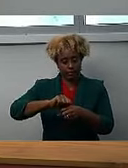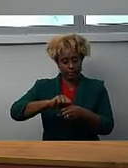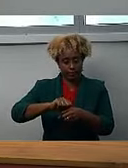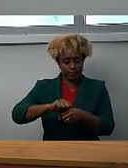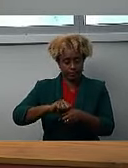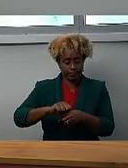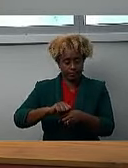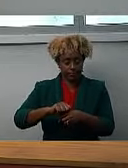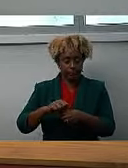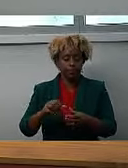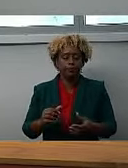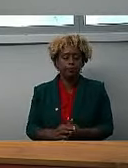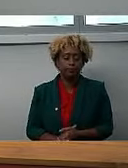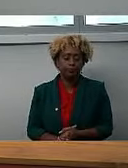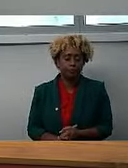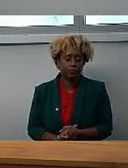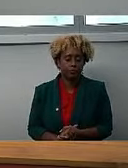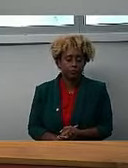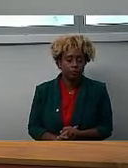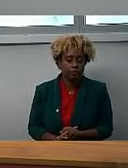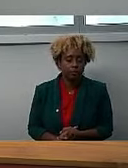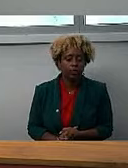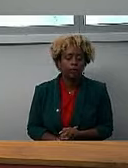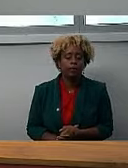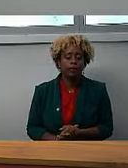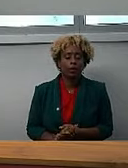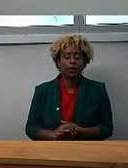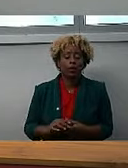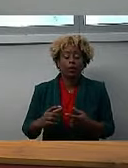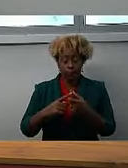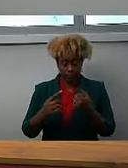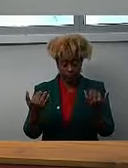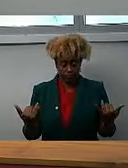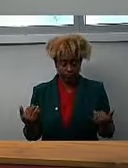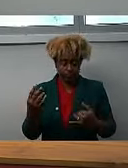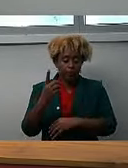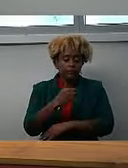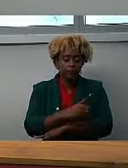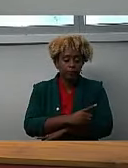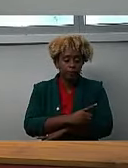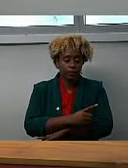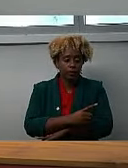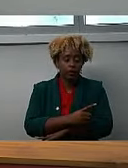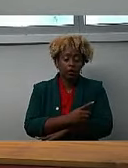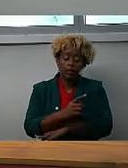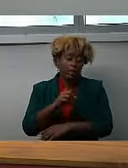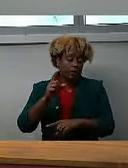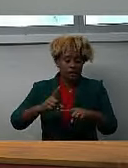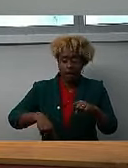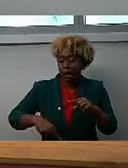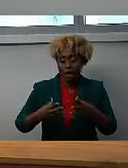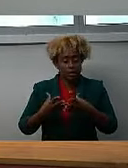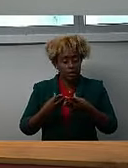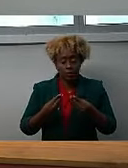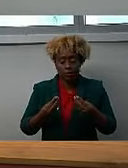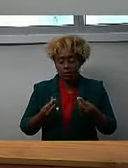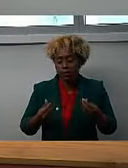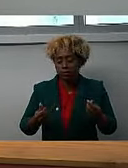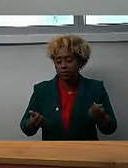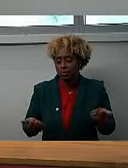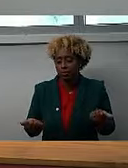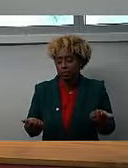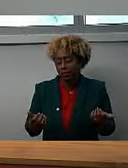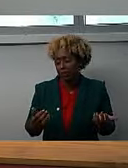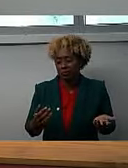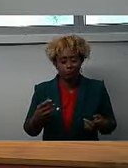Madam President, Mr. Speaker, as of today, we are yet to solve the mystery of Grenada's